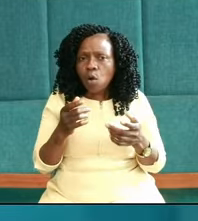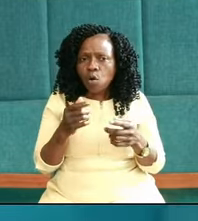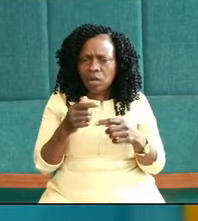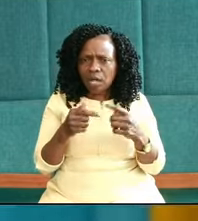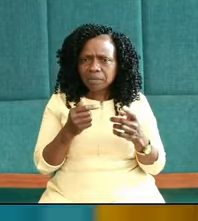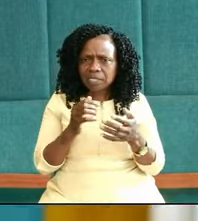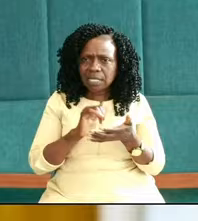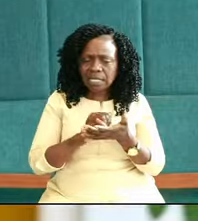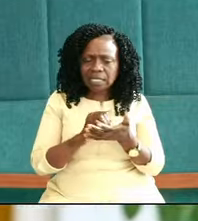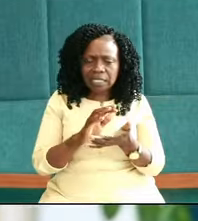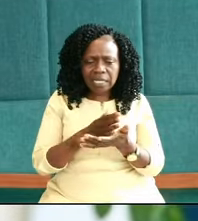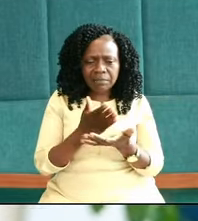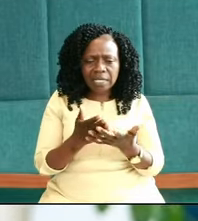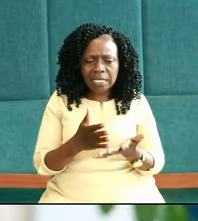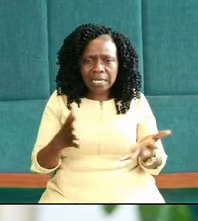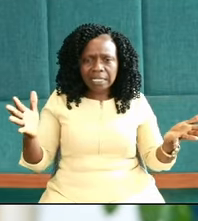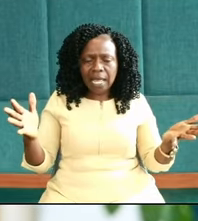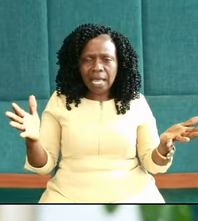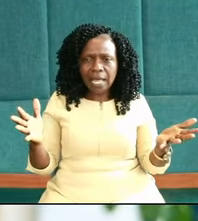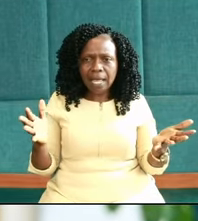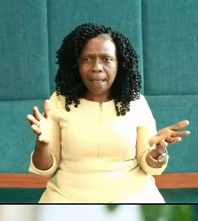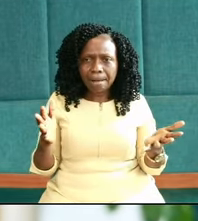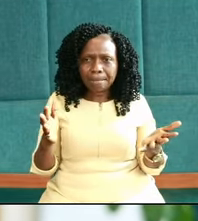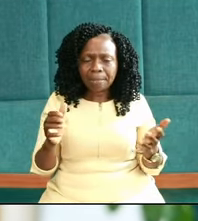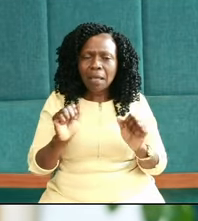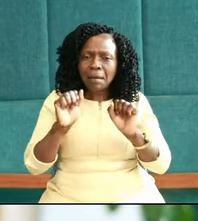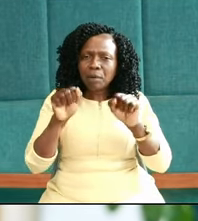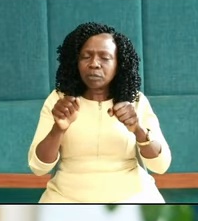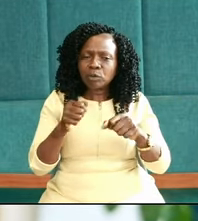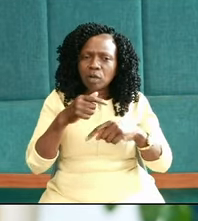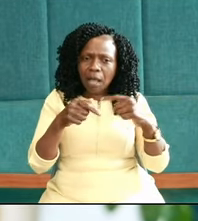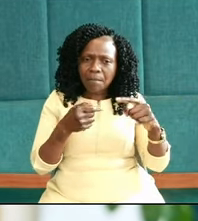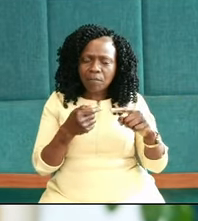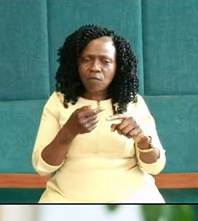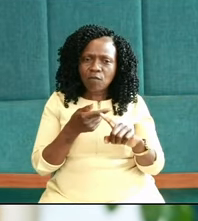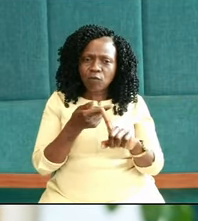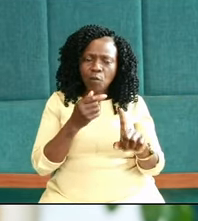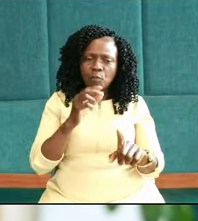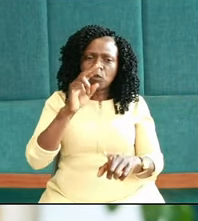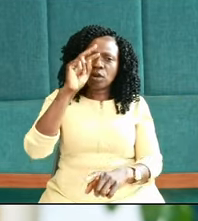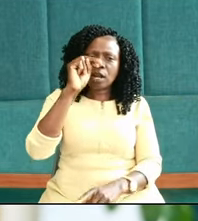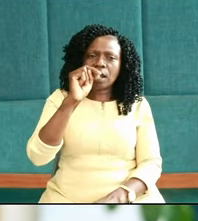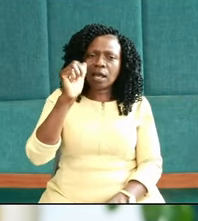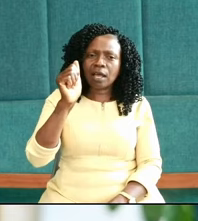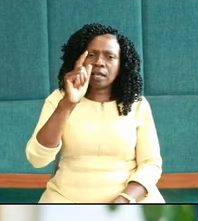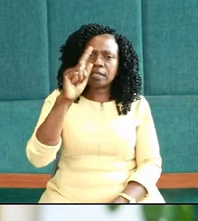that something greater can come from Nazareth?